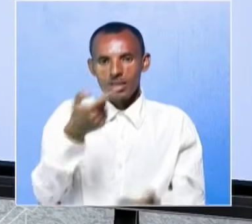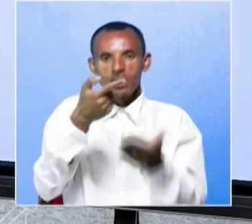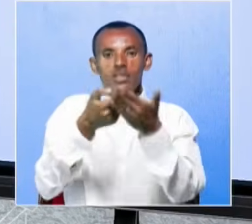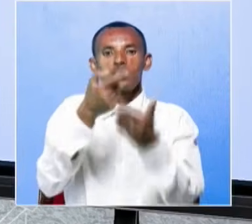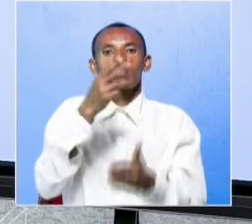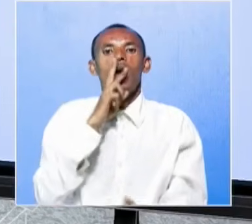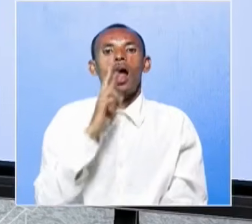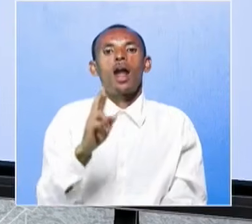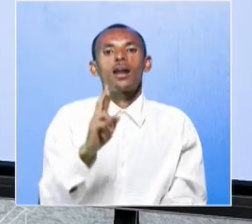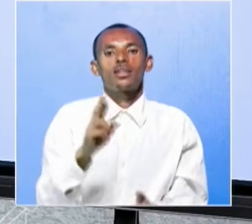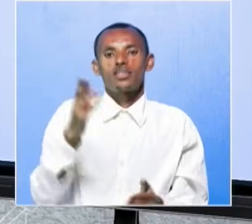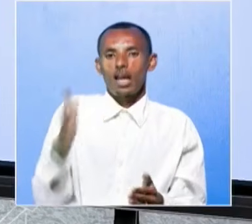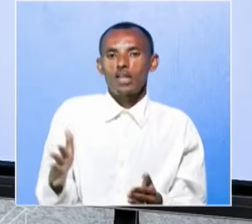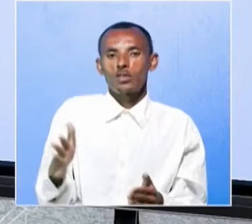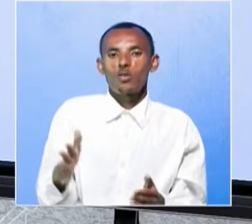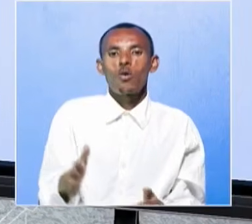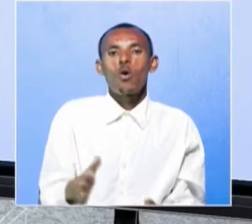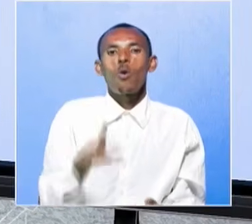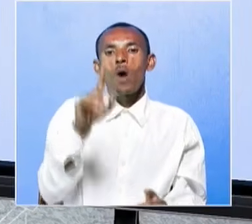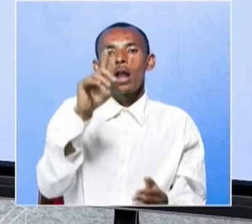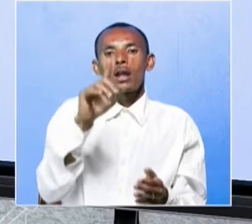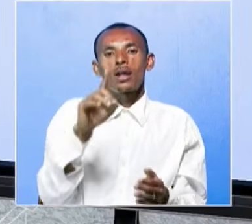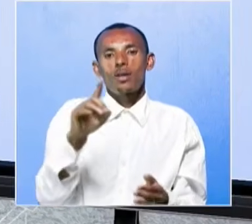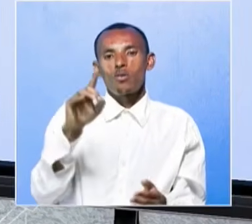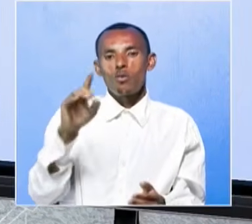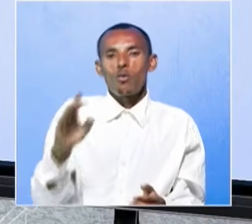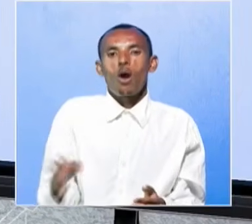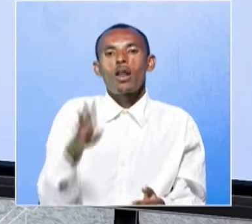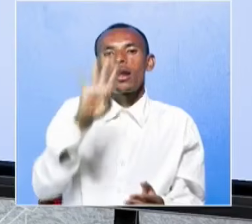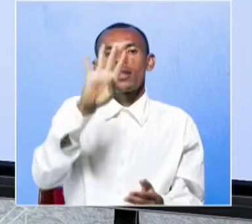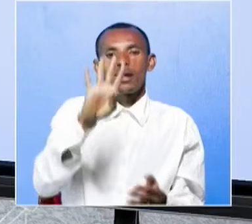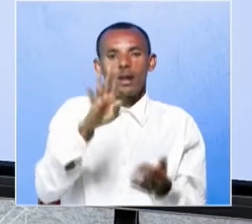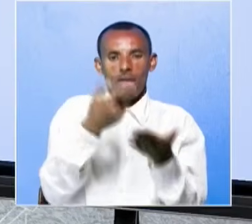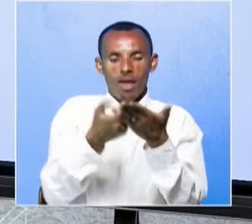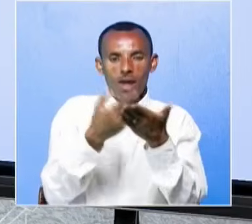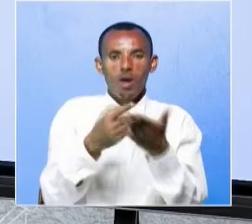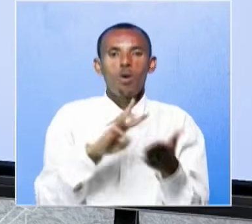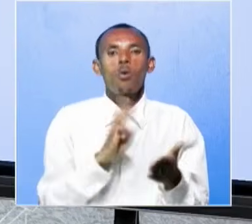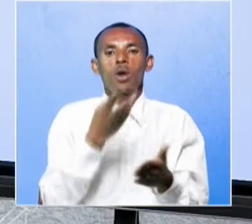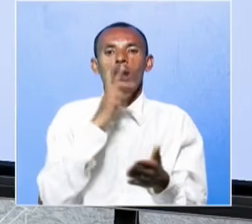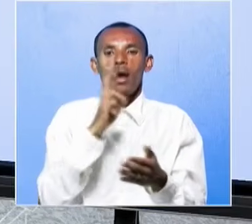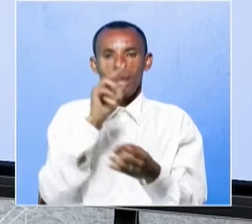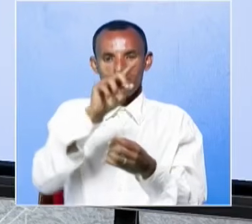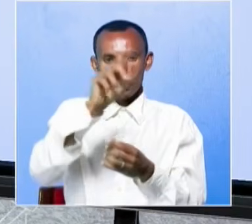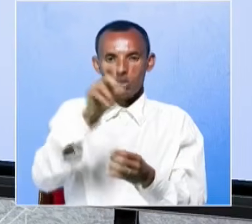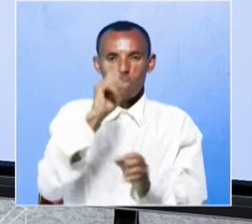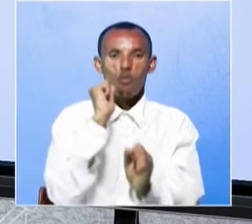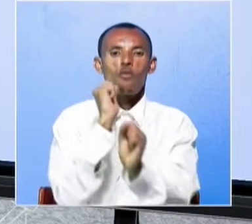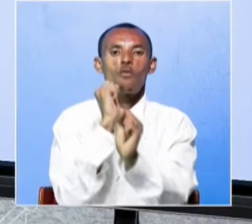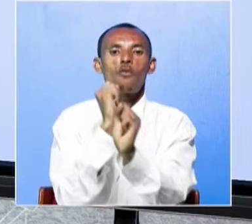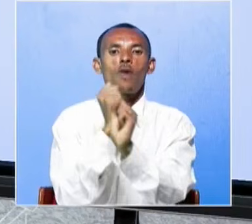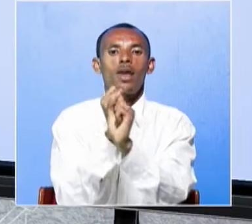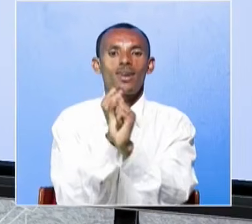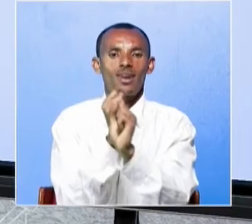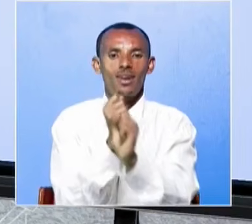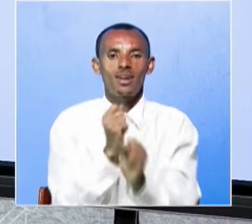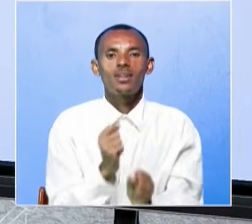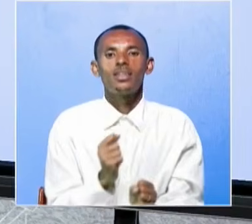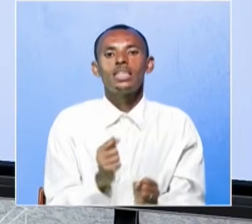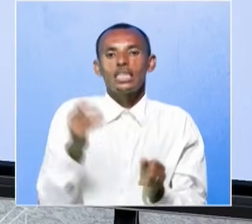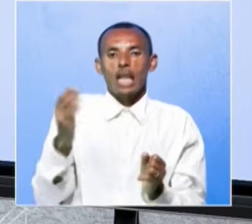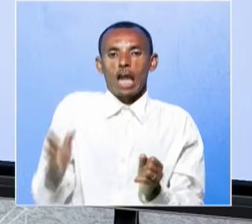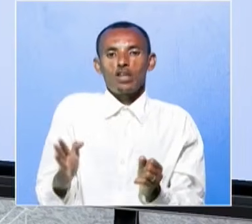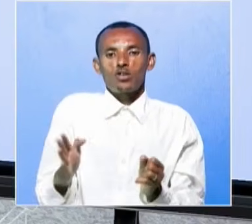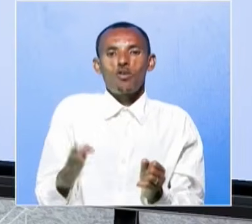are the sides of one of the quadrilateral. Here we are asked to find the sides